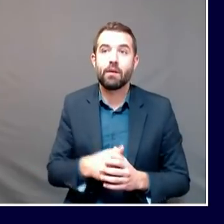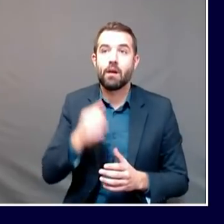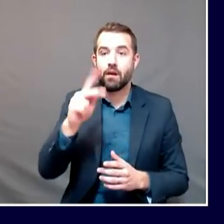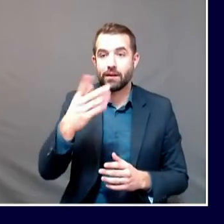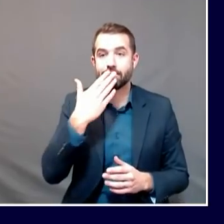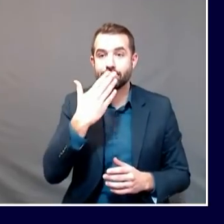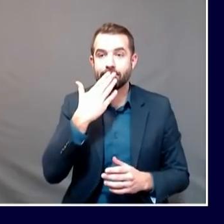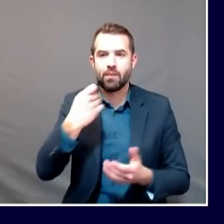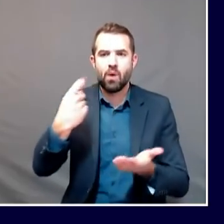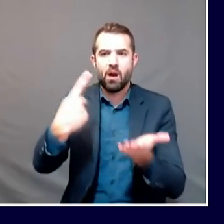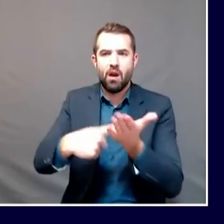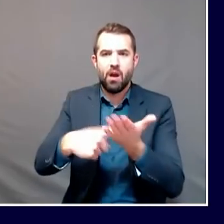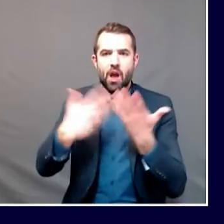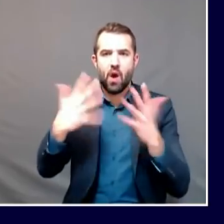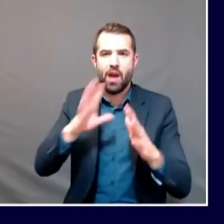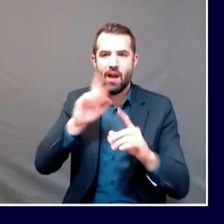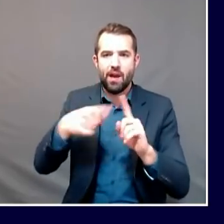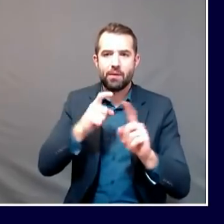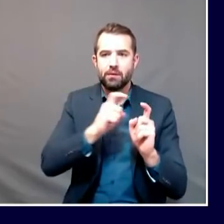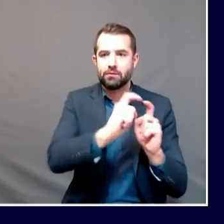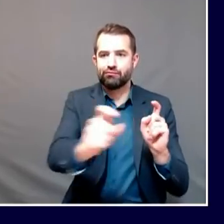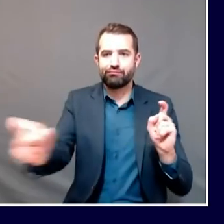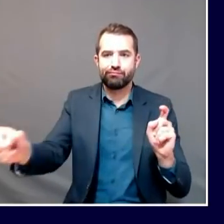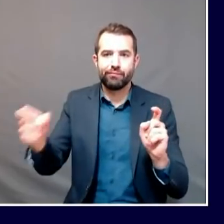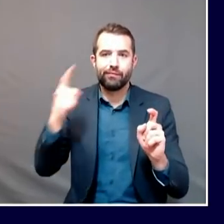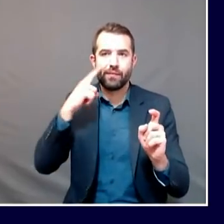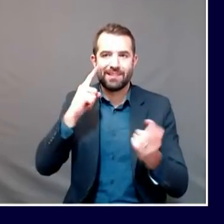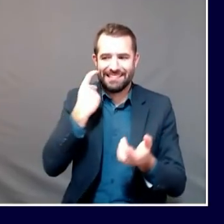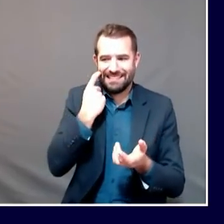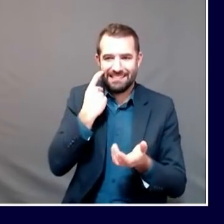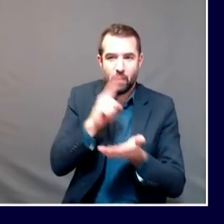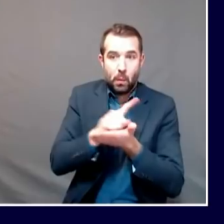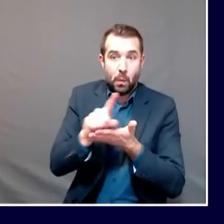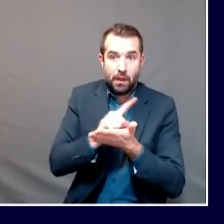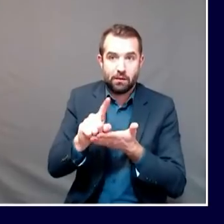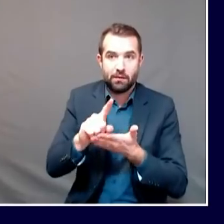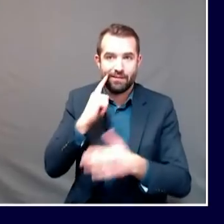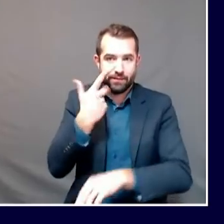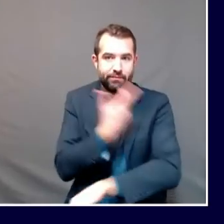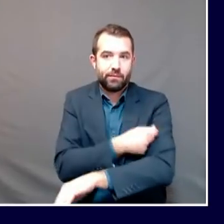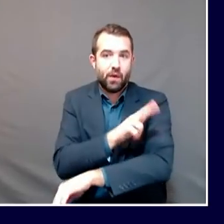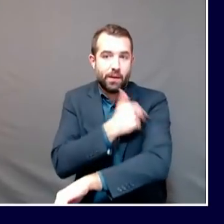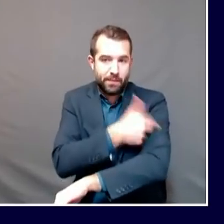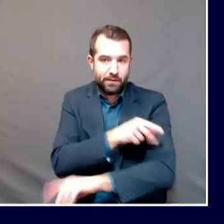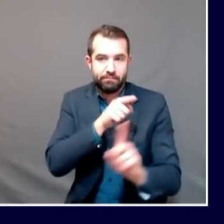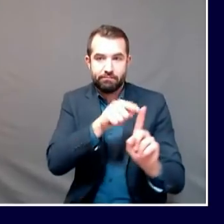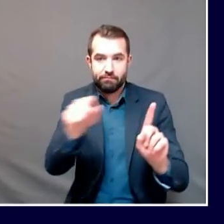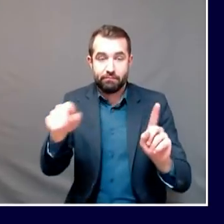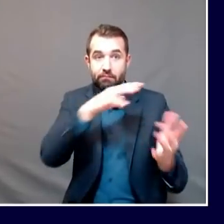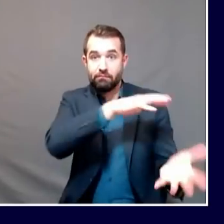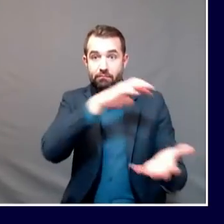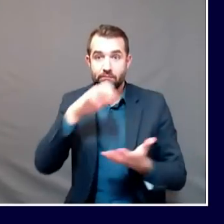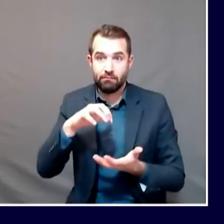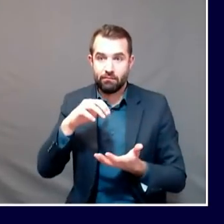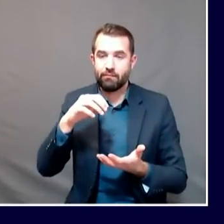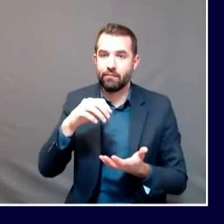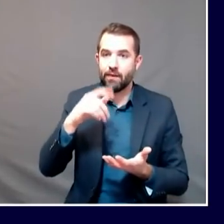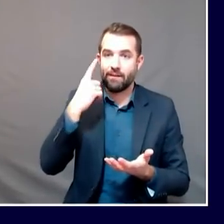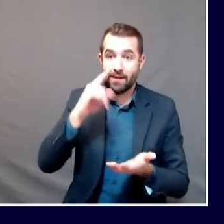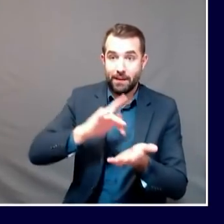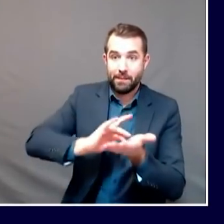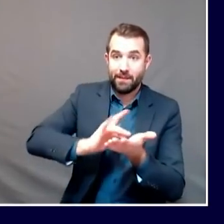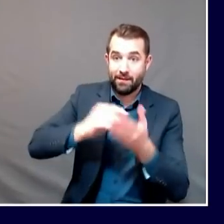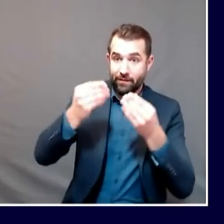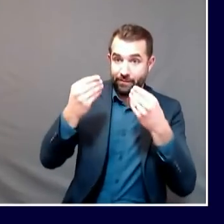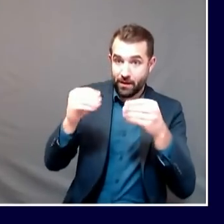the delivery that we received this week of the doses for hospitals. Did we receive a delivery for pharmacies for long-term